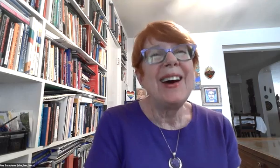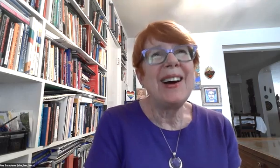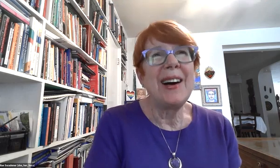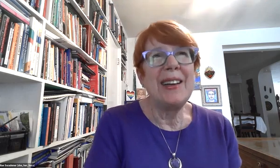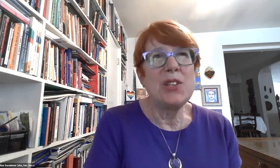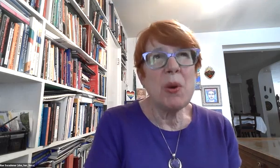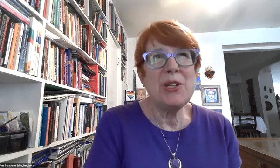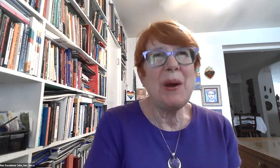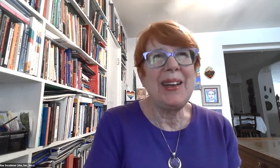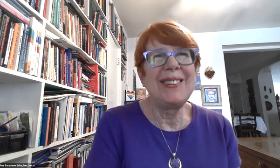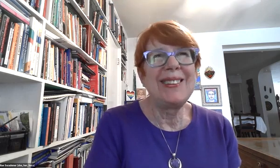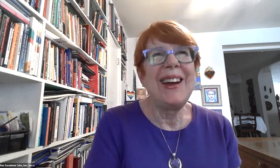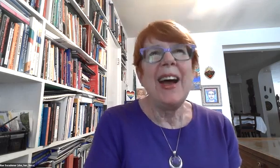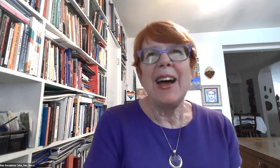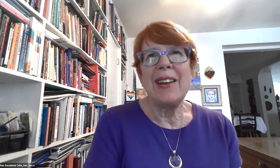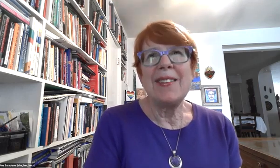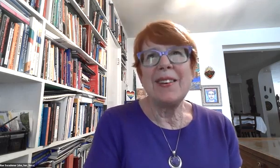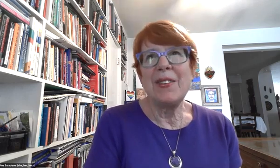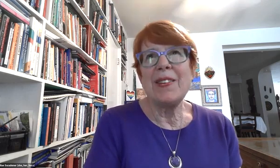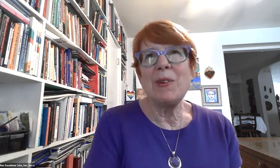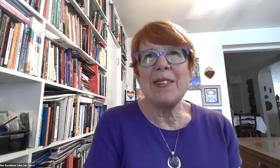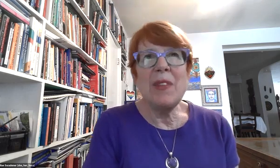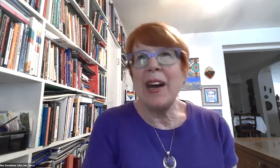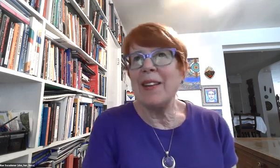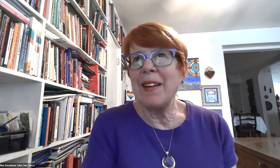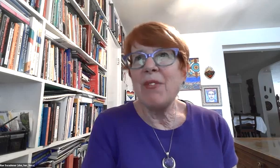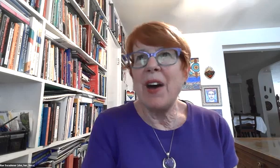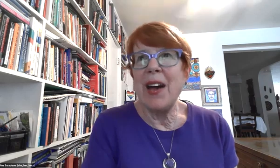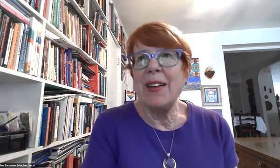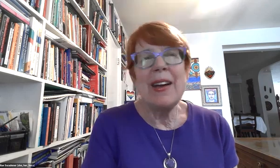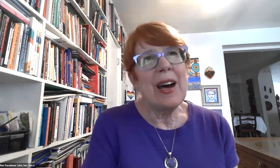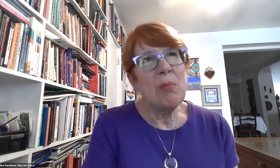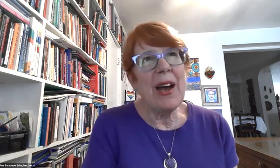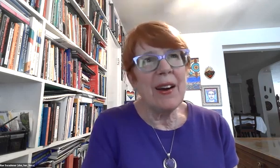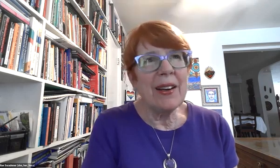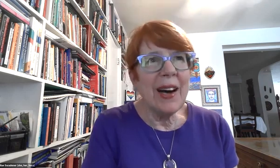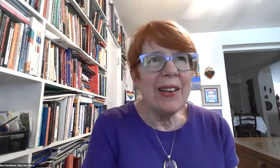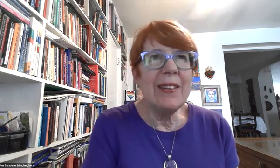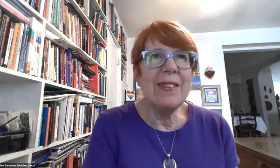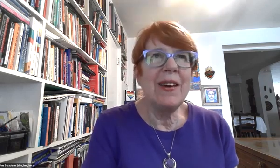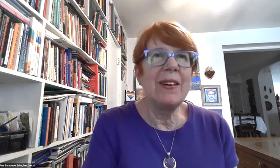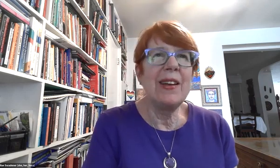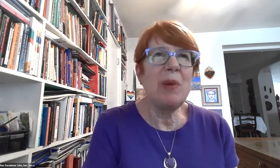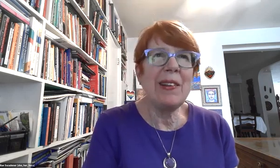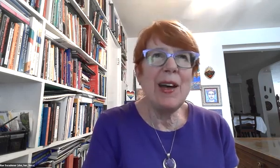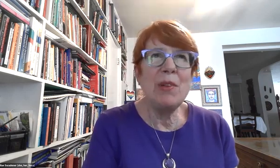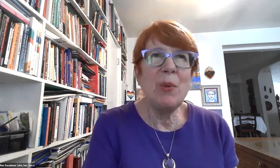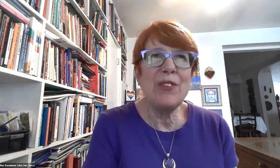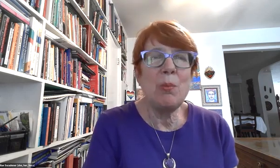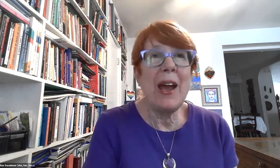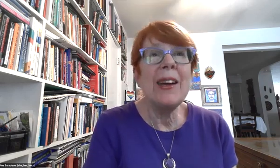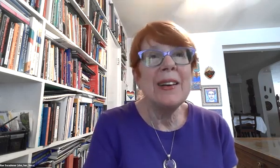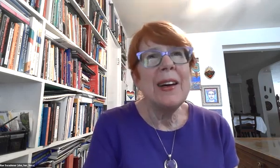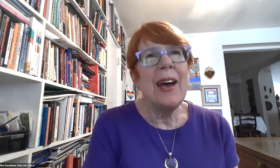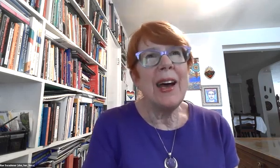one in 2020. And so this was something identified by our colleagues there in Bethlehem in the